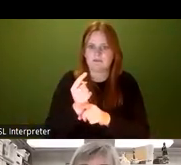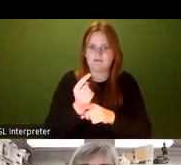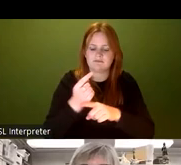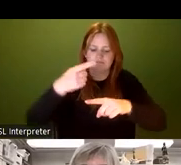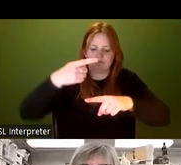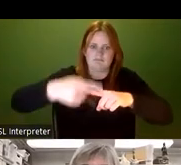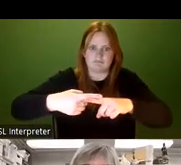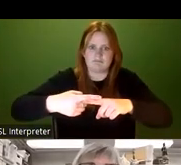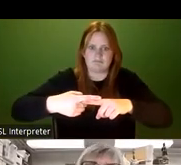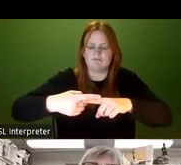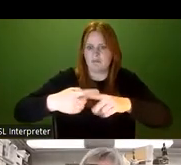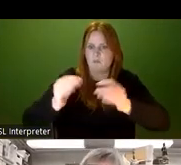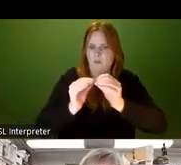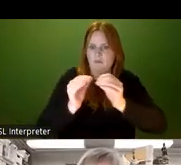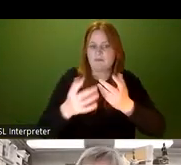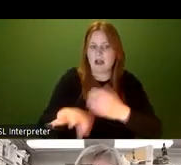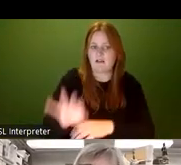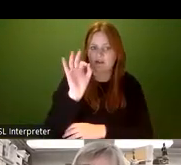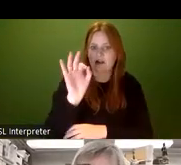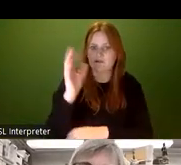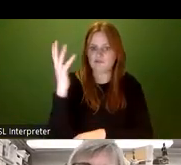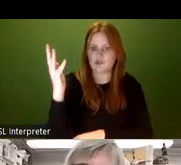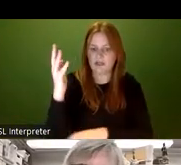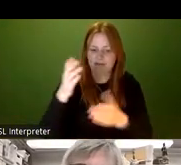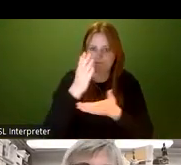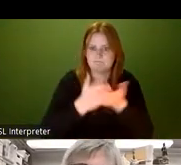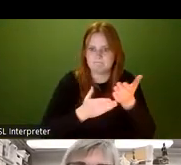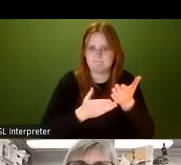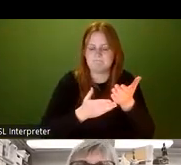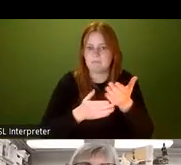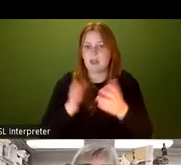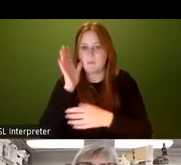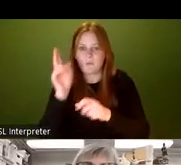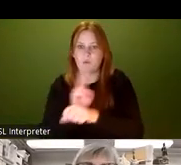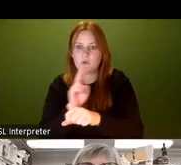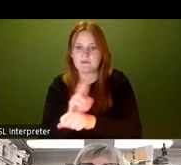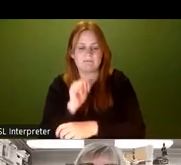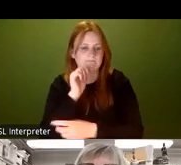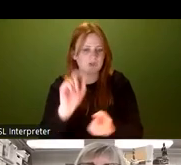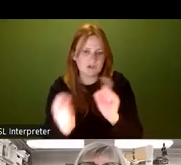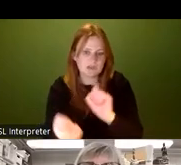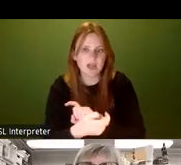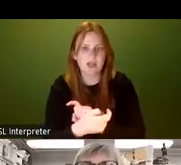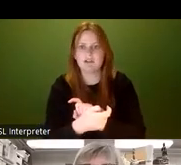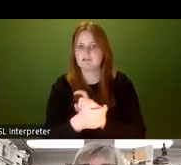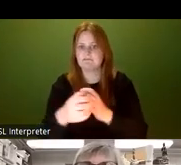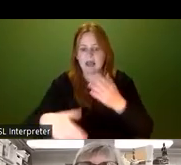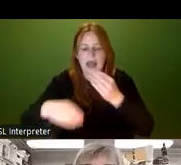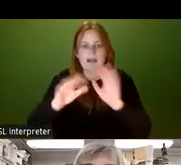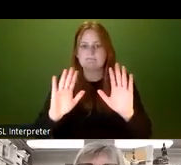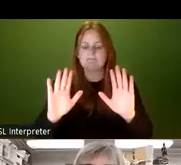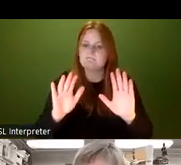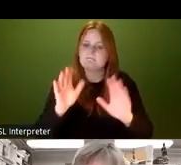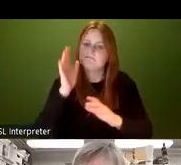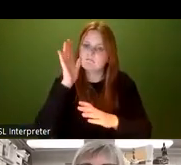found. Again, I find them and use them the way they are. I make molds of them and then I start